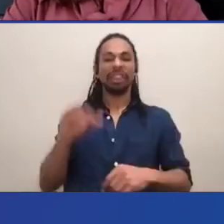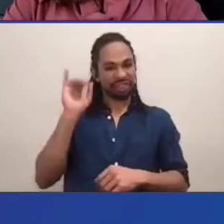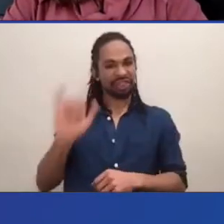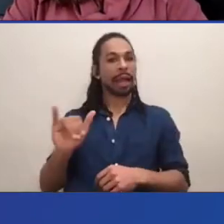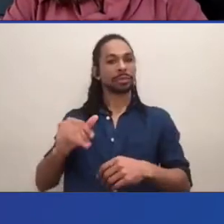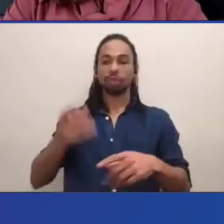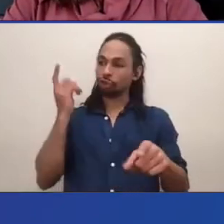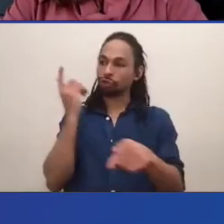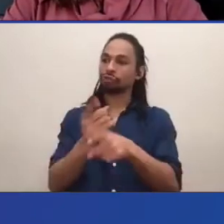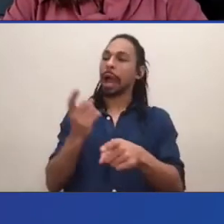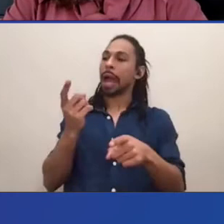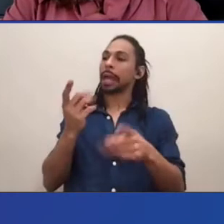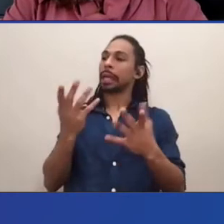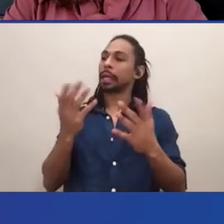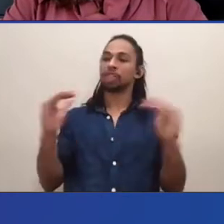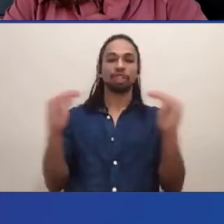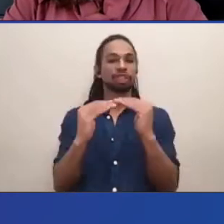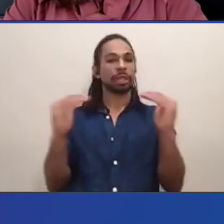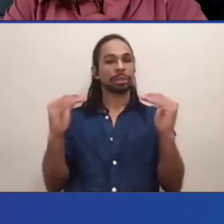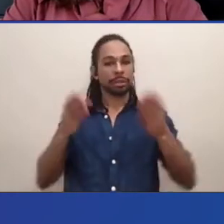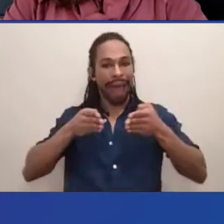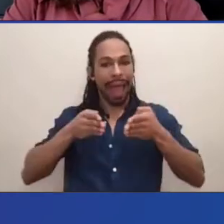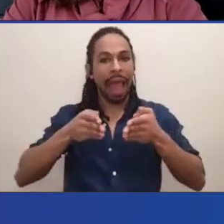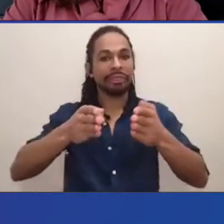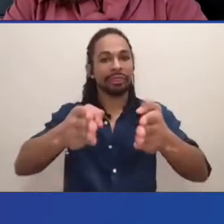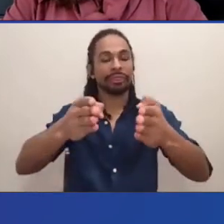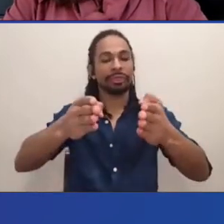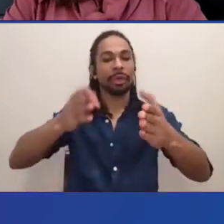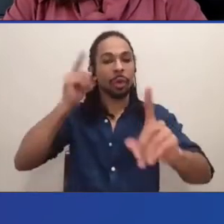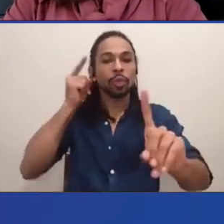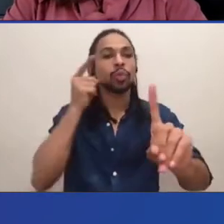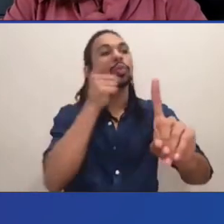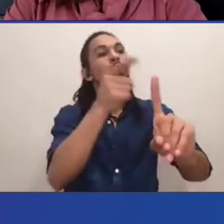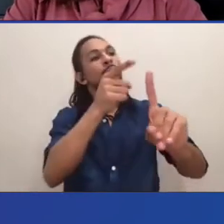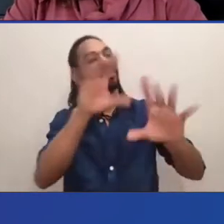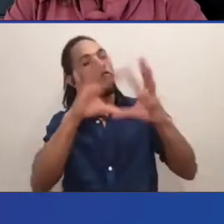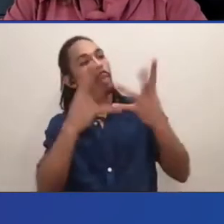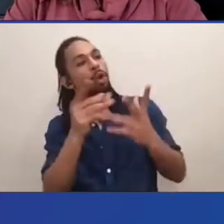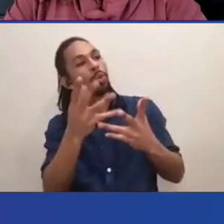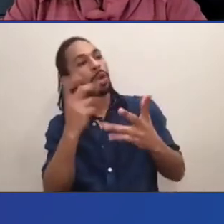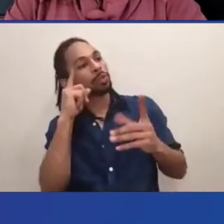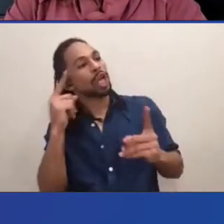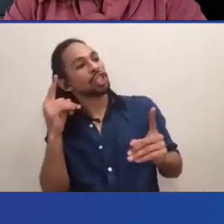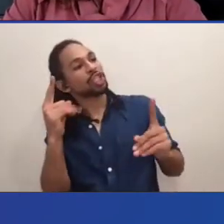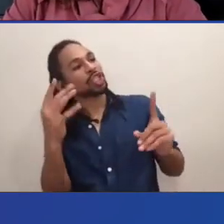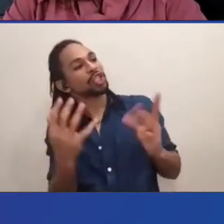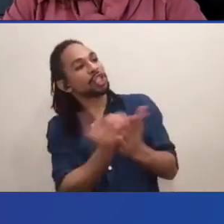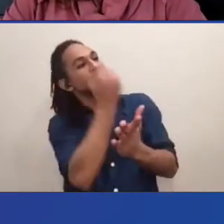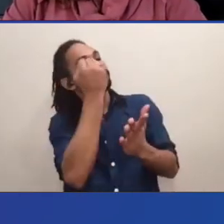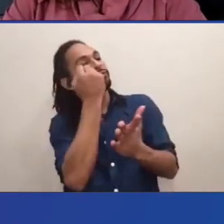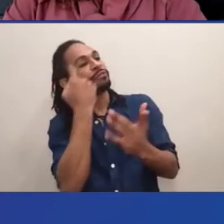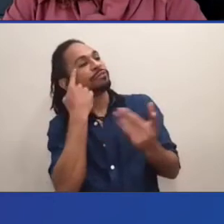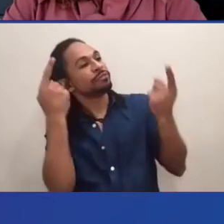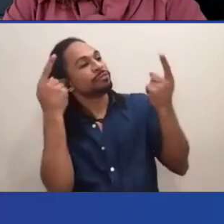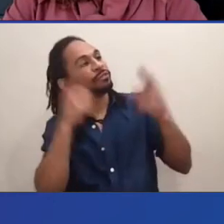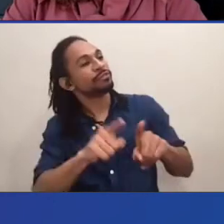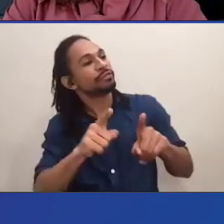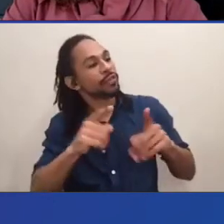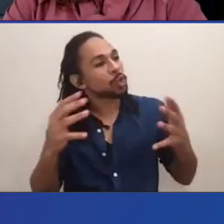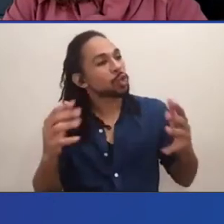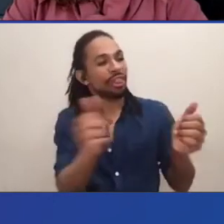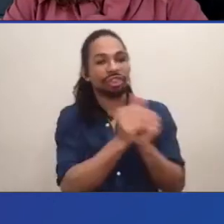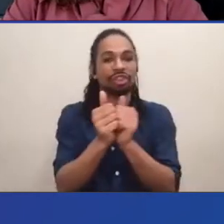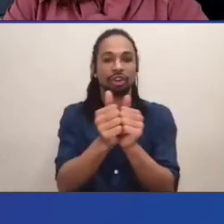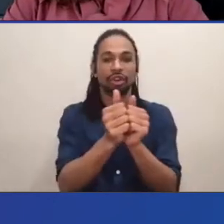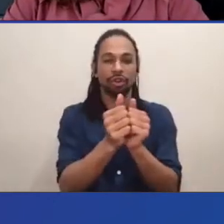the rightness of the path moving toward the worlds that you want to achieve collaboratively. How do you do that?